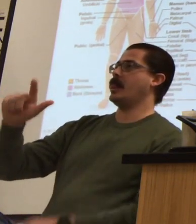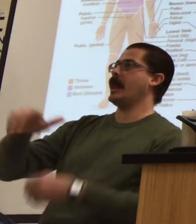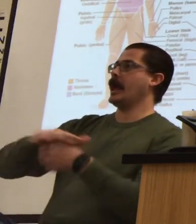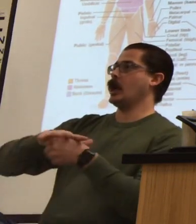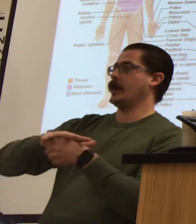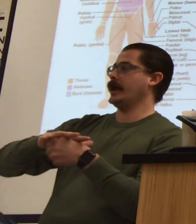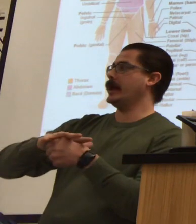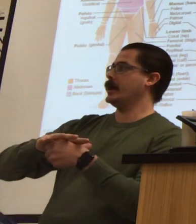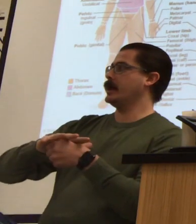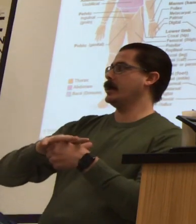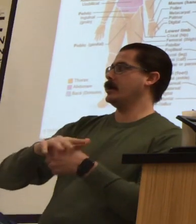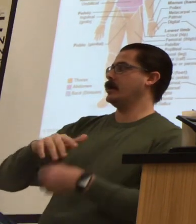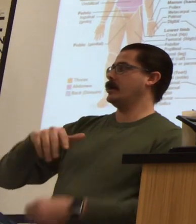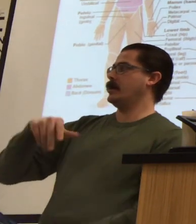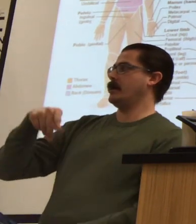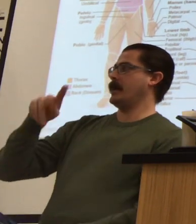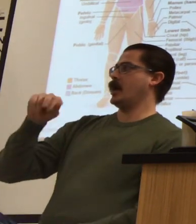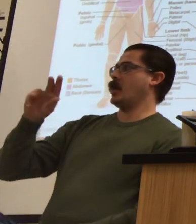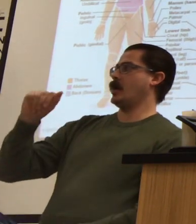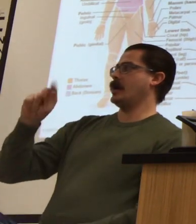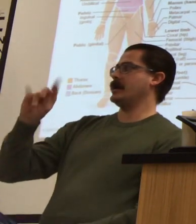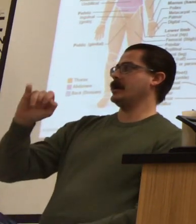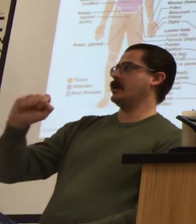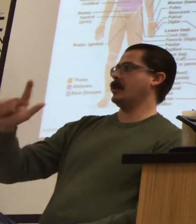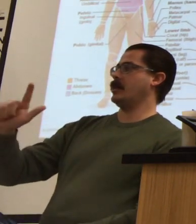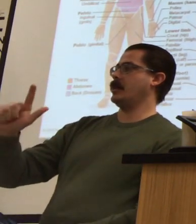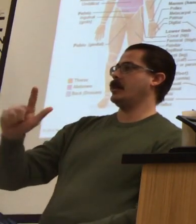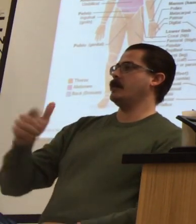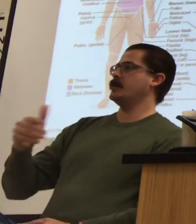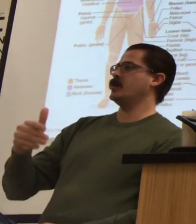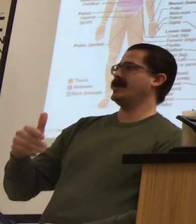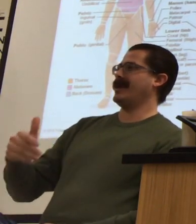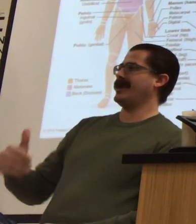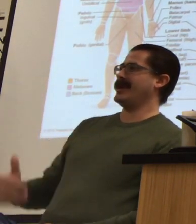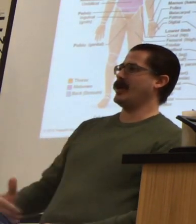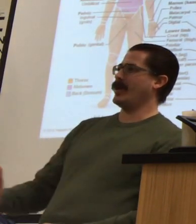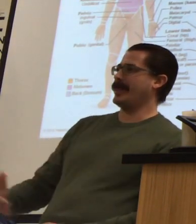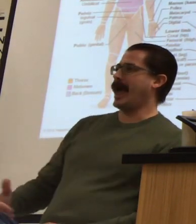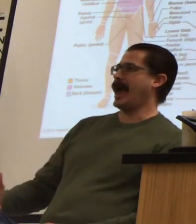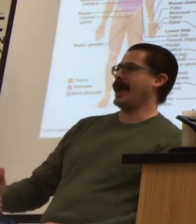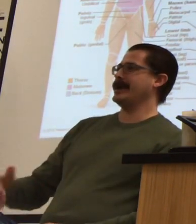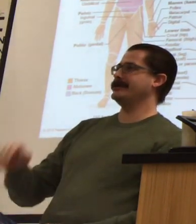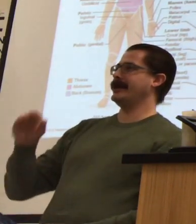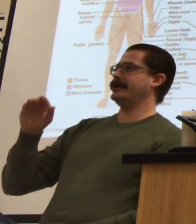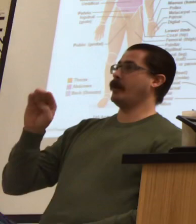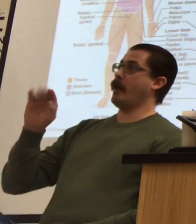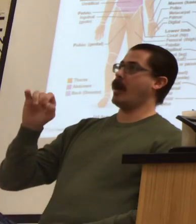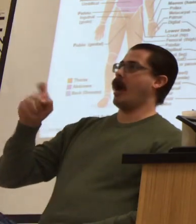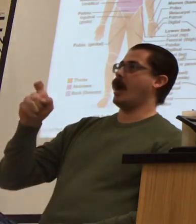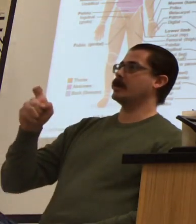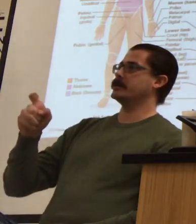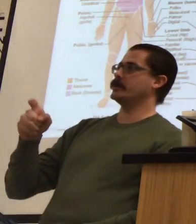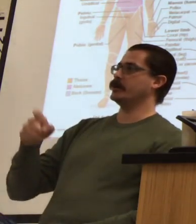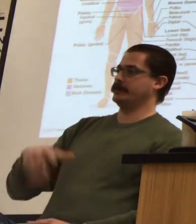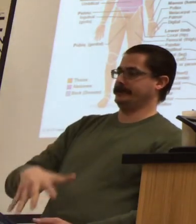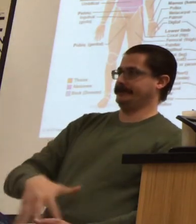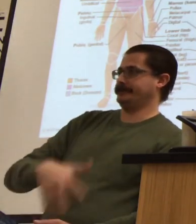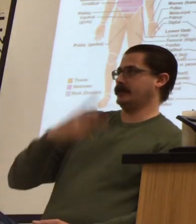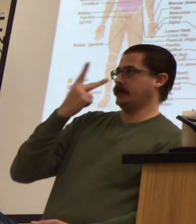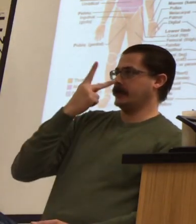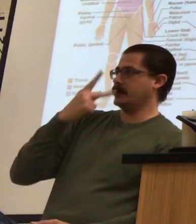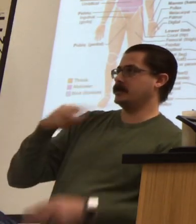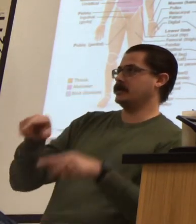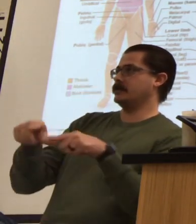there. It's the area between your thighs and your buttocks where your external genitalia are. Perineal.